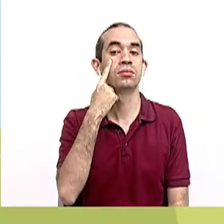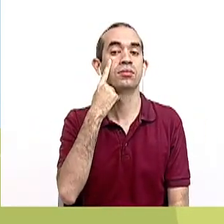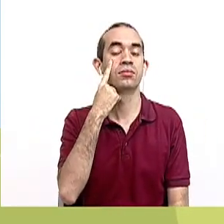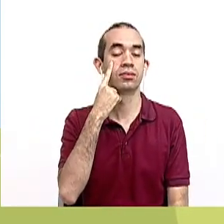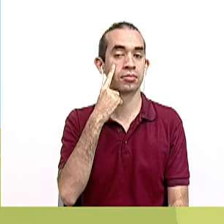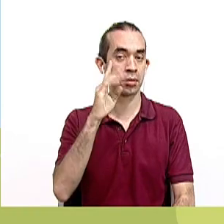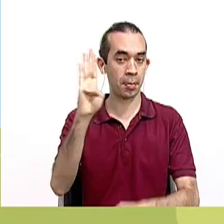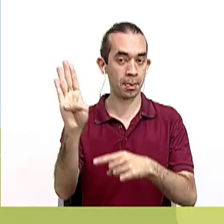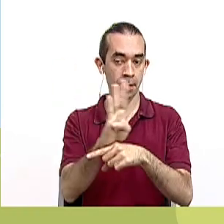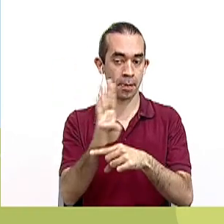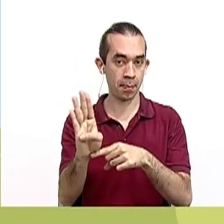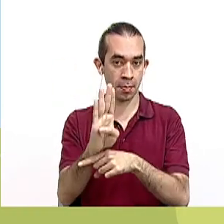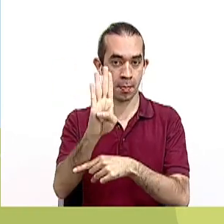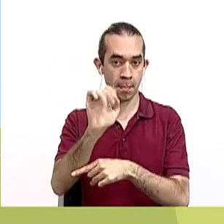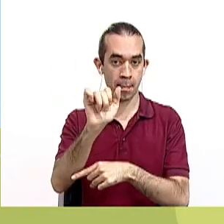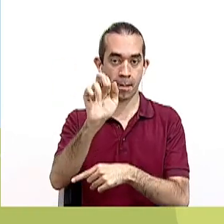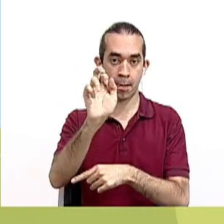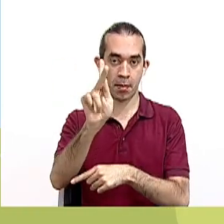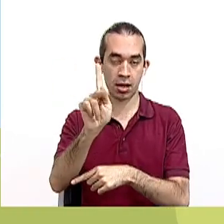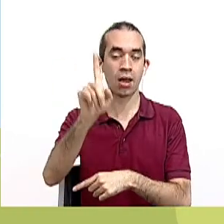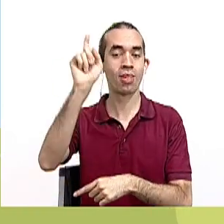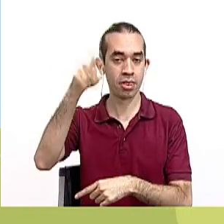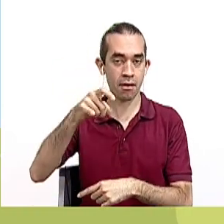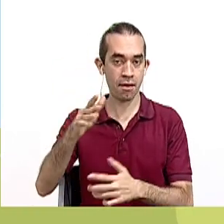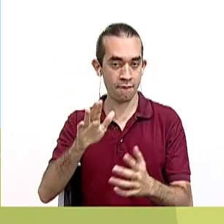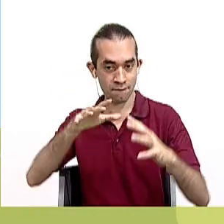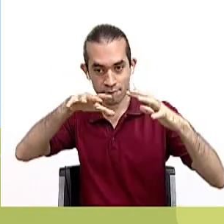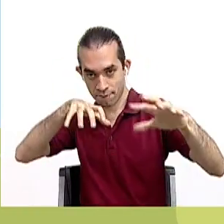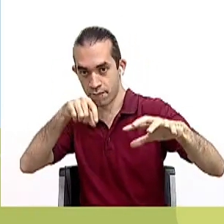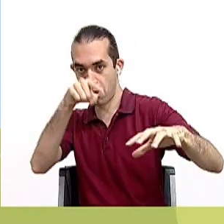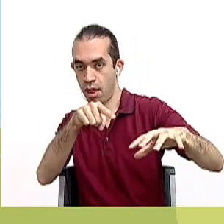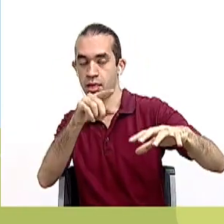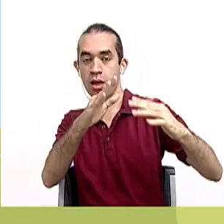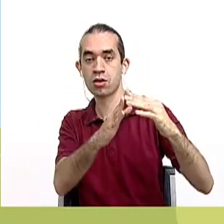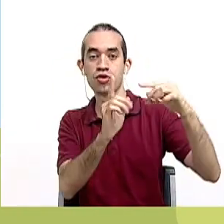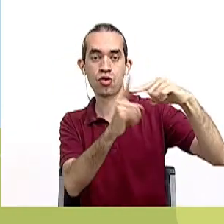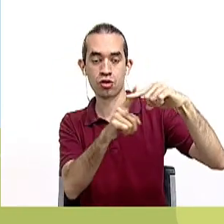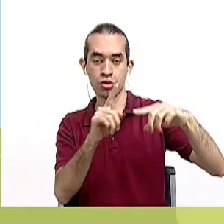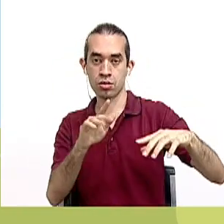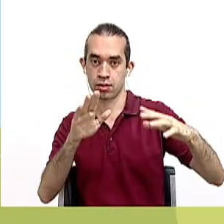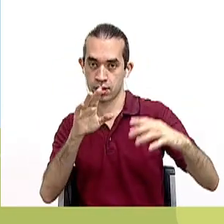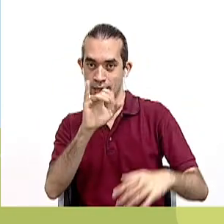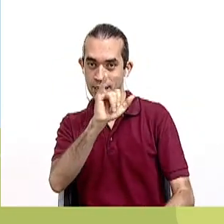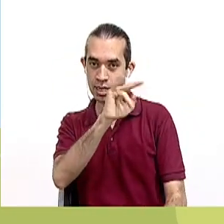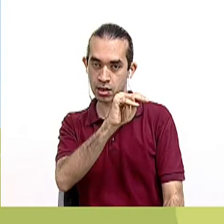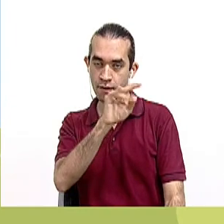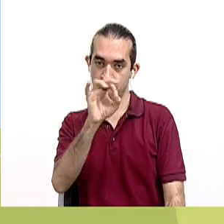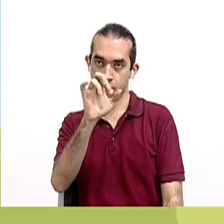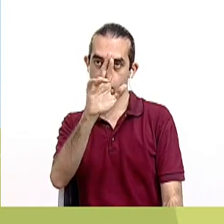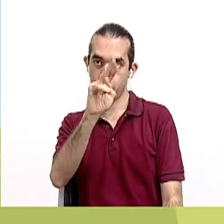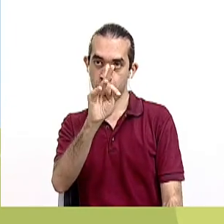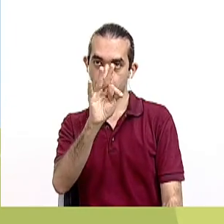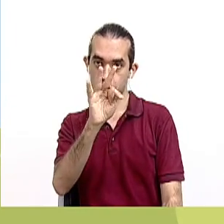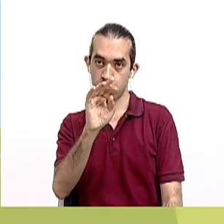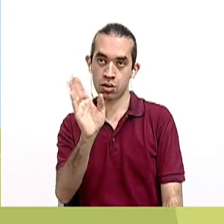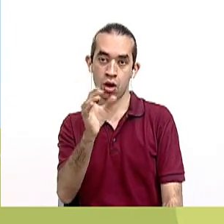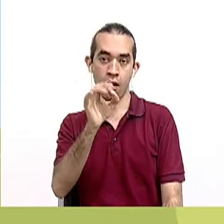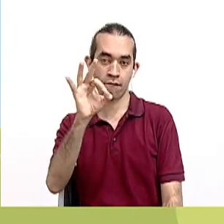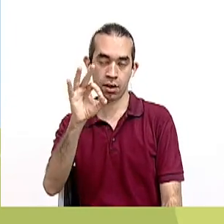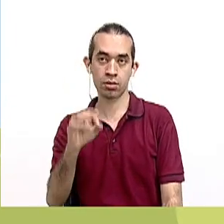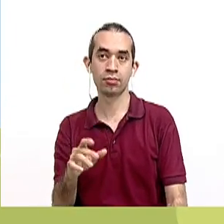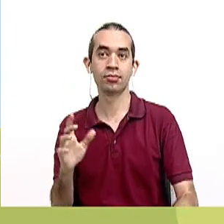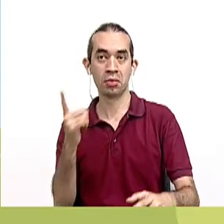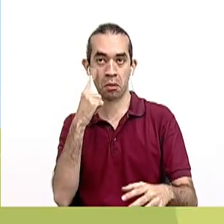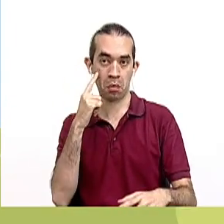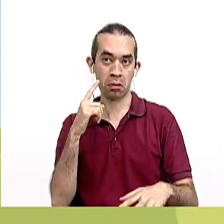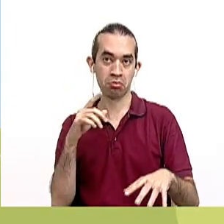bank in front of the church. So you are going to put the bank, because this is my bank, in